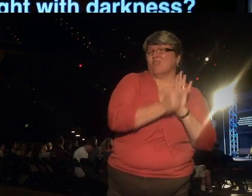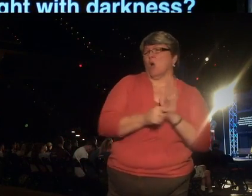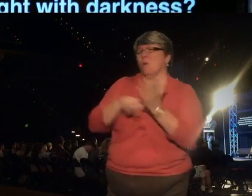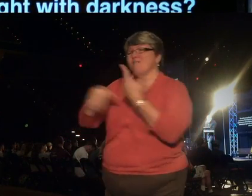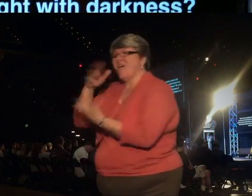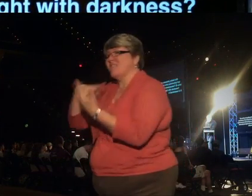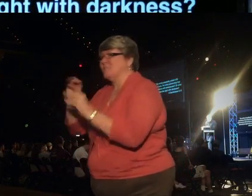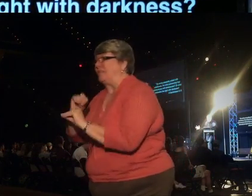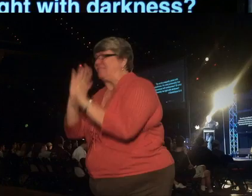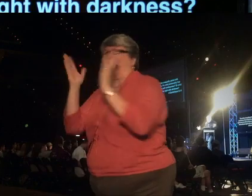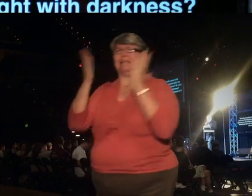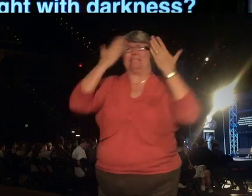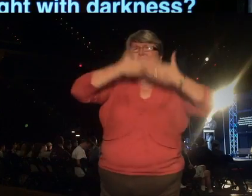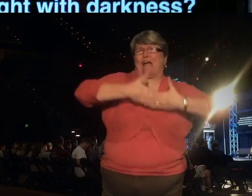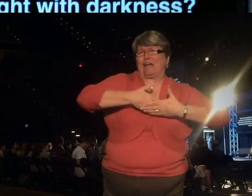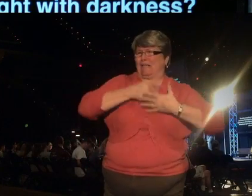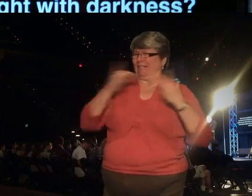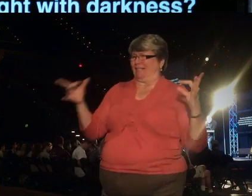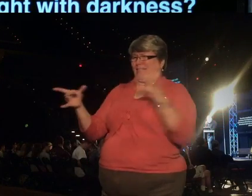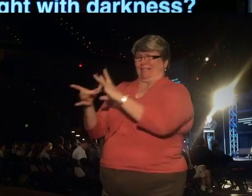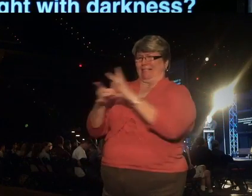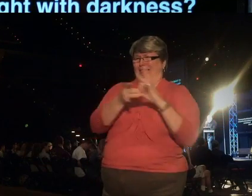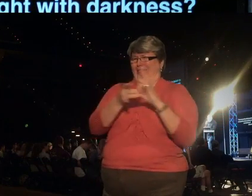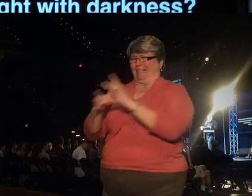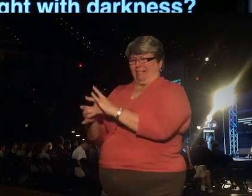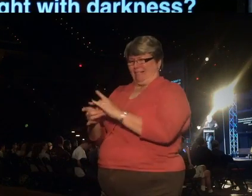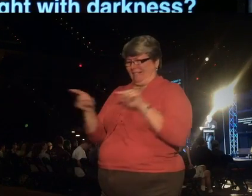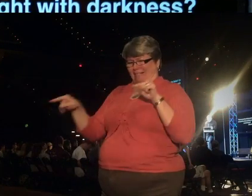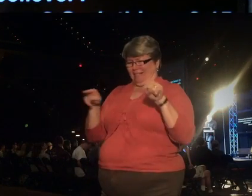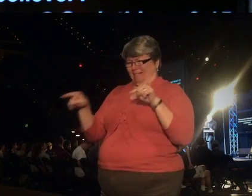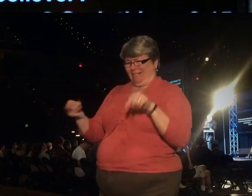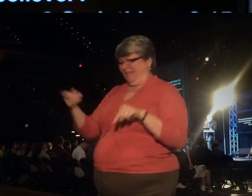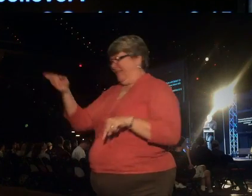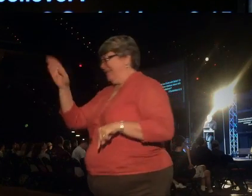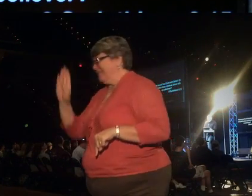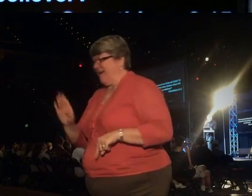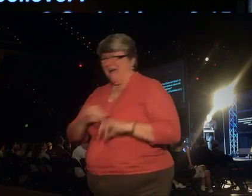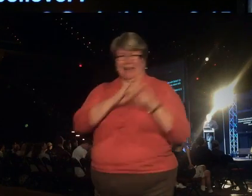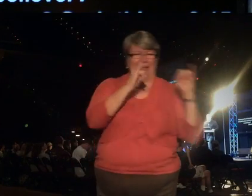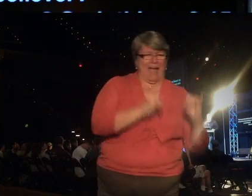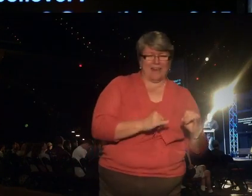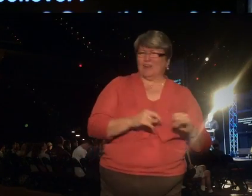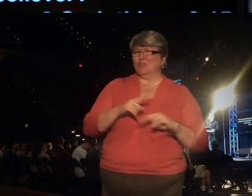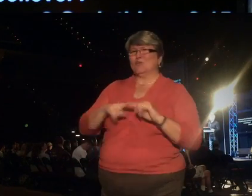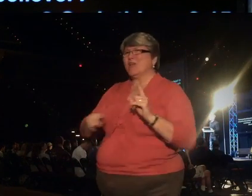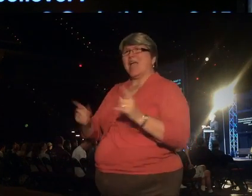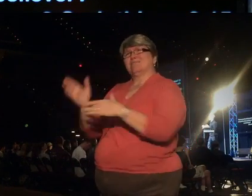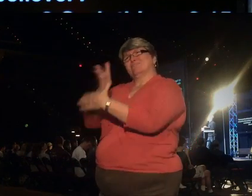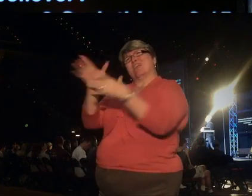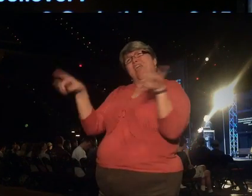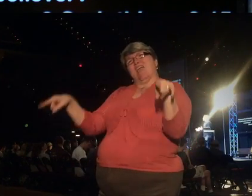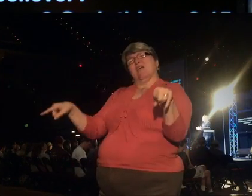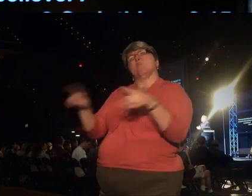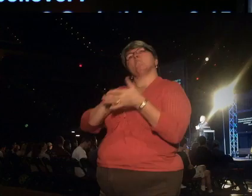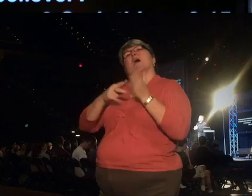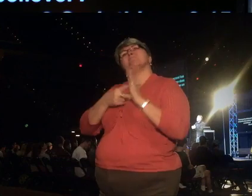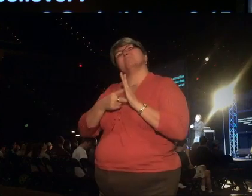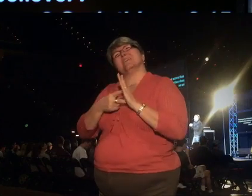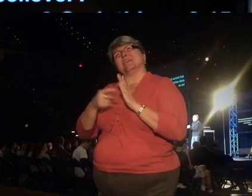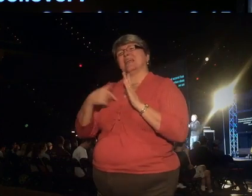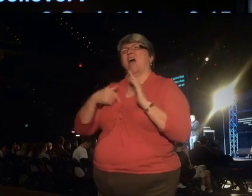with darkness? What accord has Christ with Belial? Or what portion does a believer share with an unbeliever? You go, what does that mean? Well,